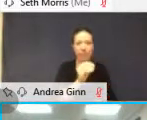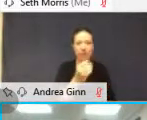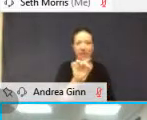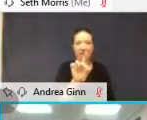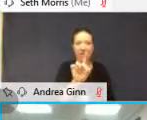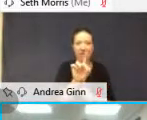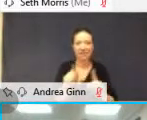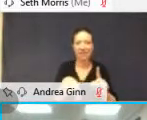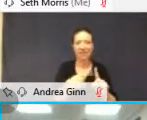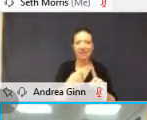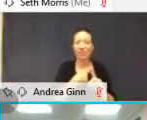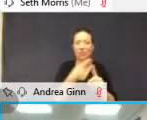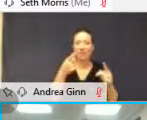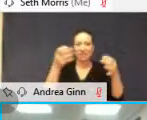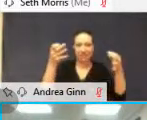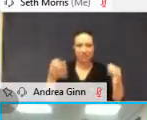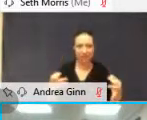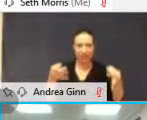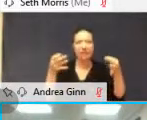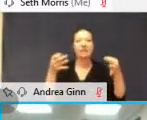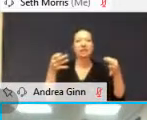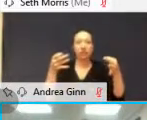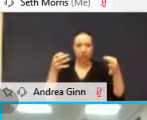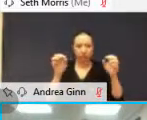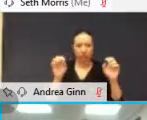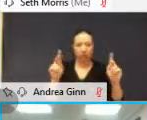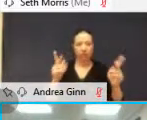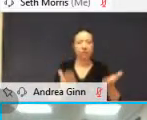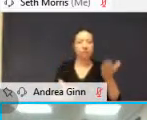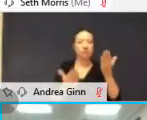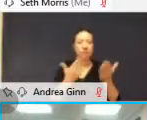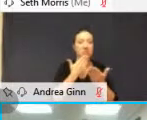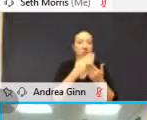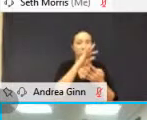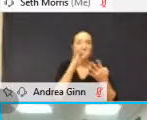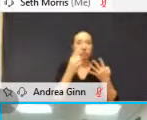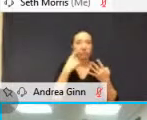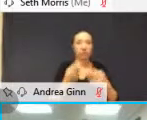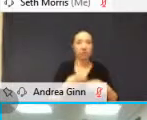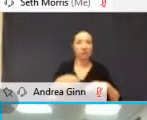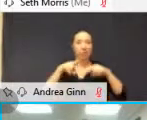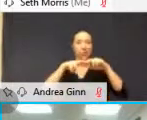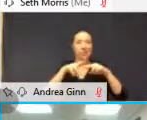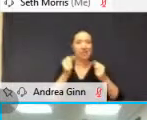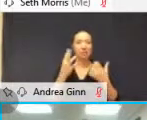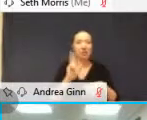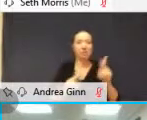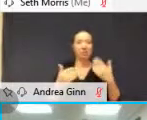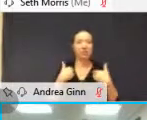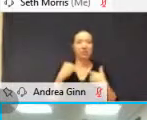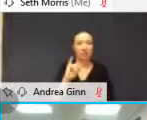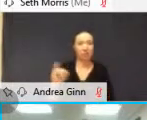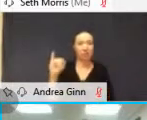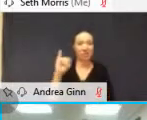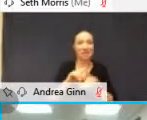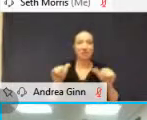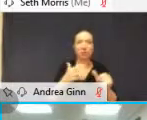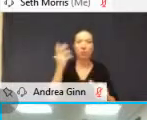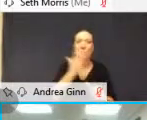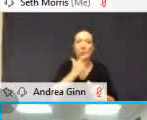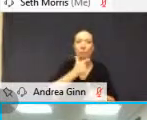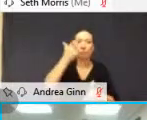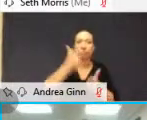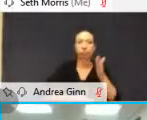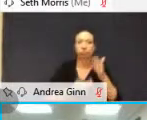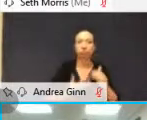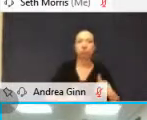coming out of that session that while it may be a good option for increasing coverage, it was also going to come with a significant price tag. And so we